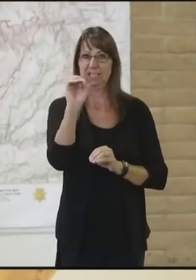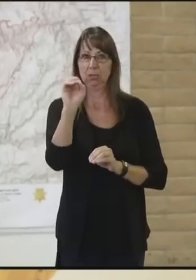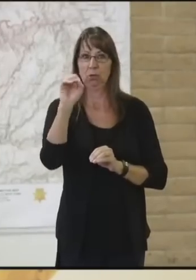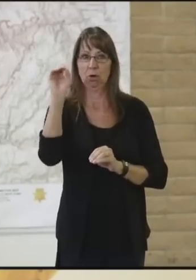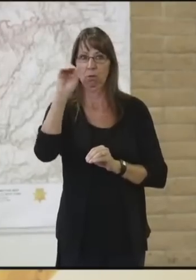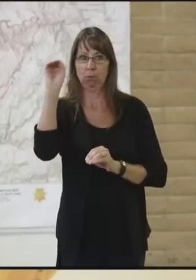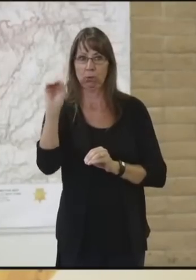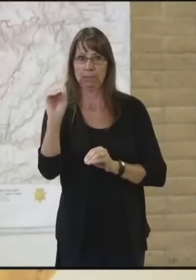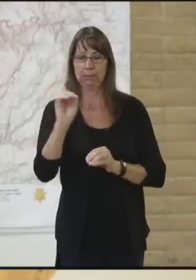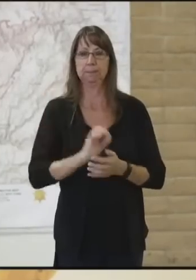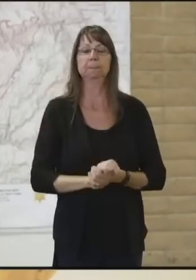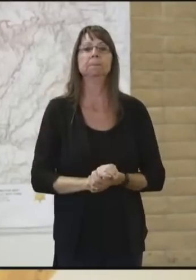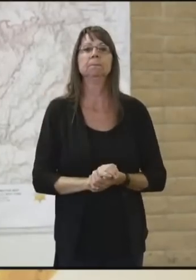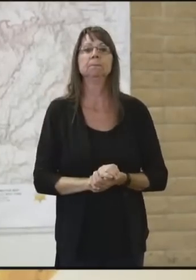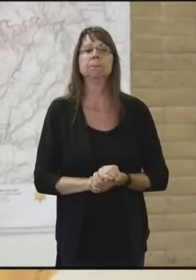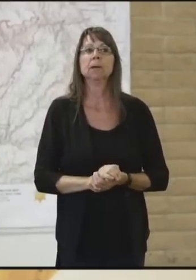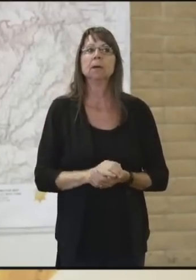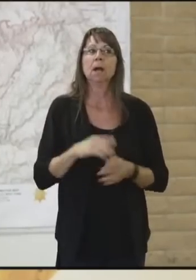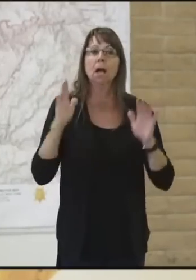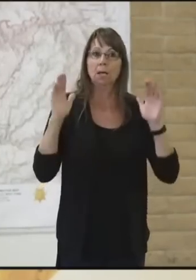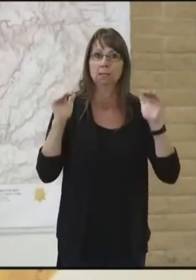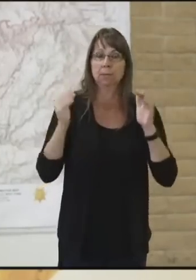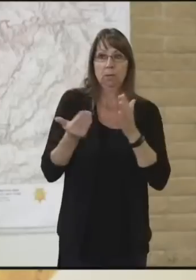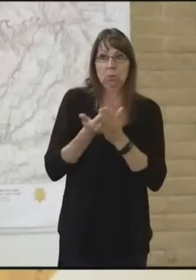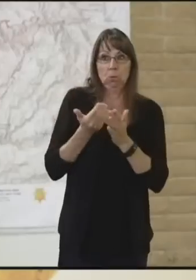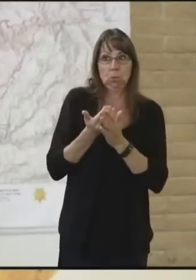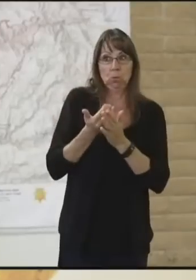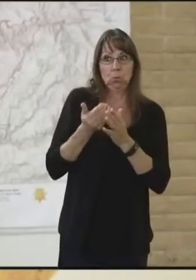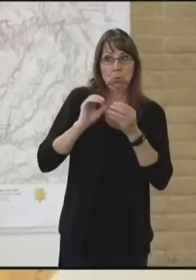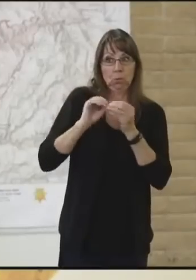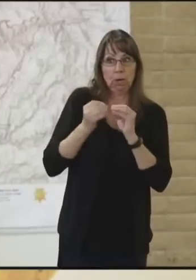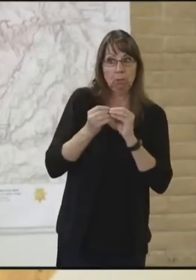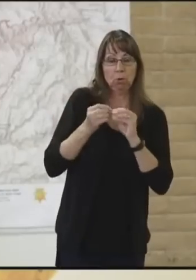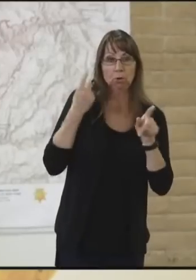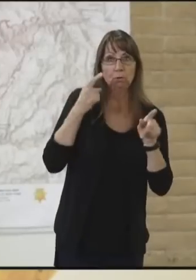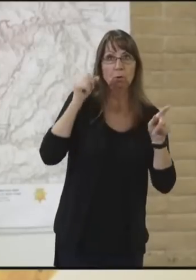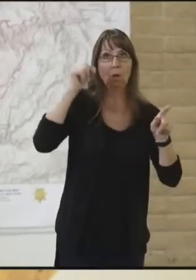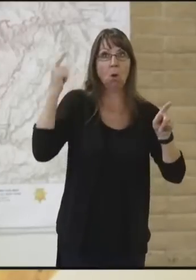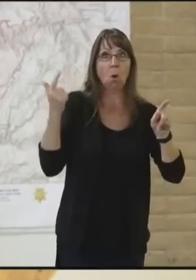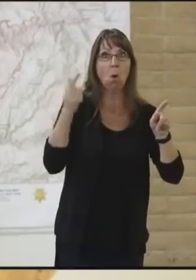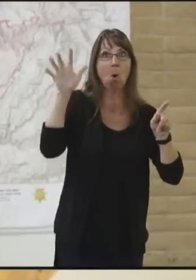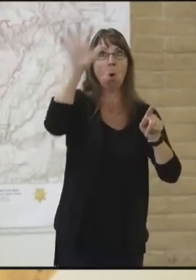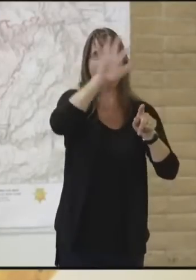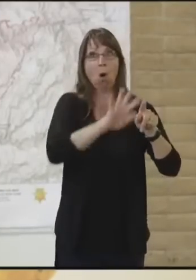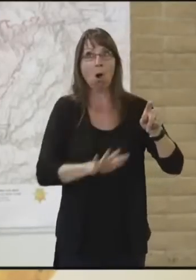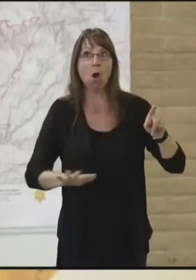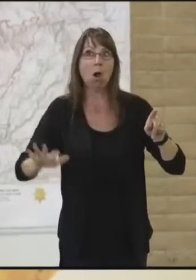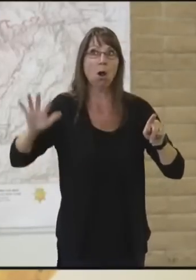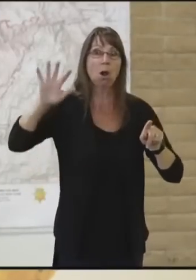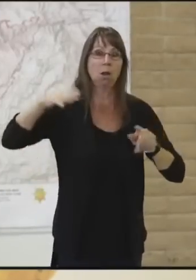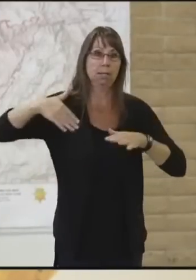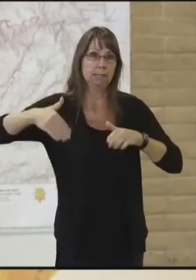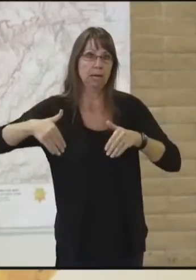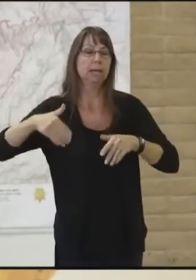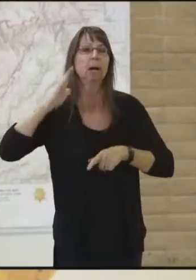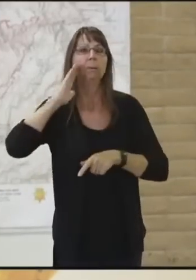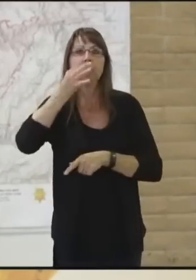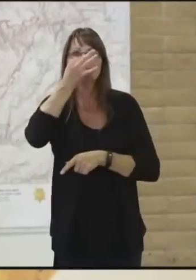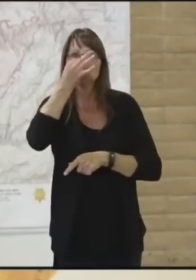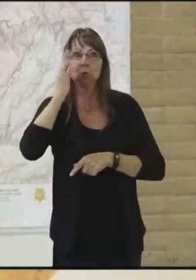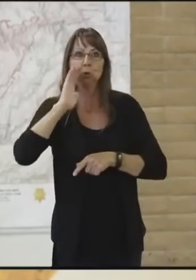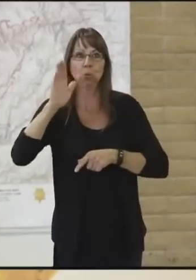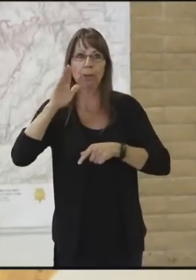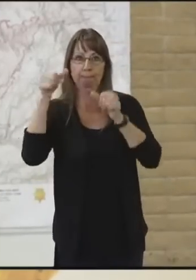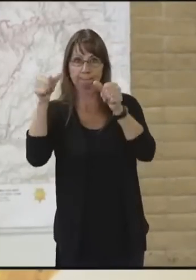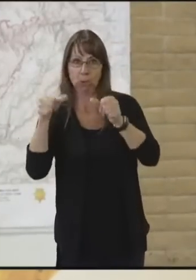fire shortly. I don't have those numbers. They weren't ready when we prepared this press conference, but those will come out shortly.